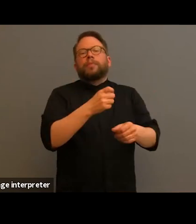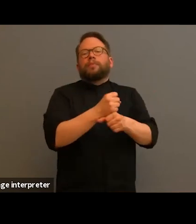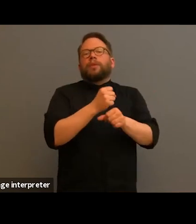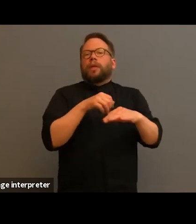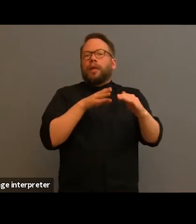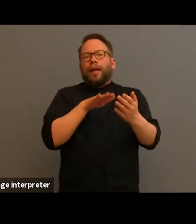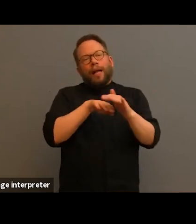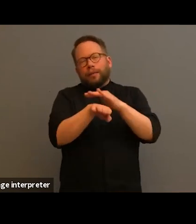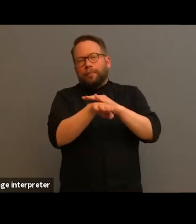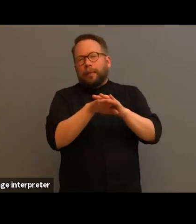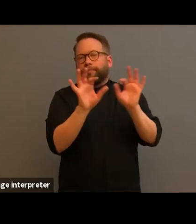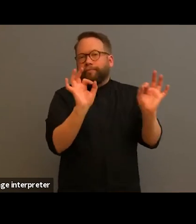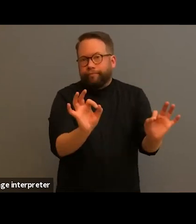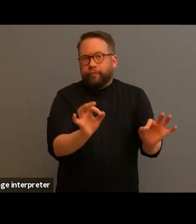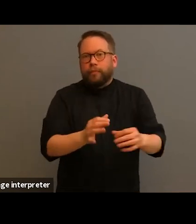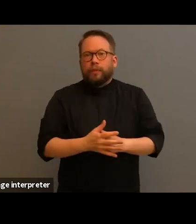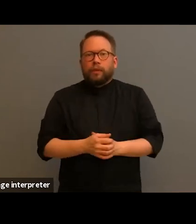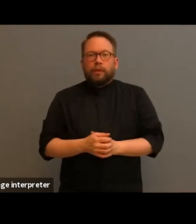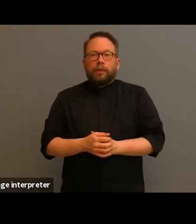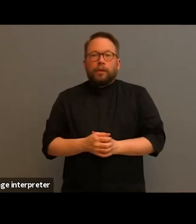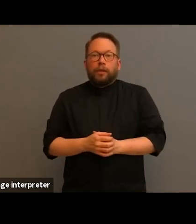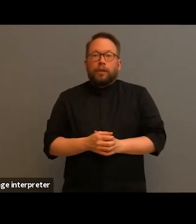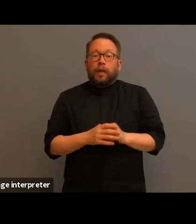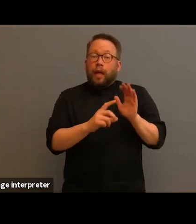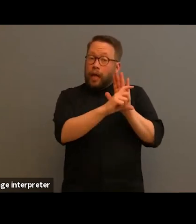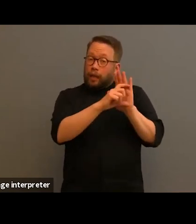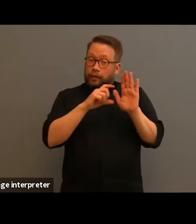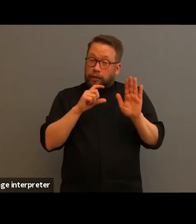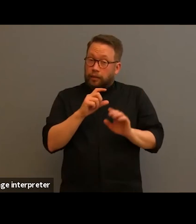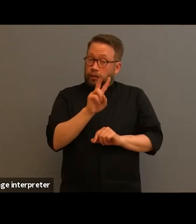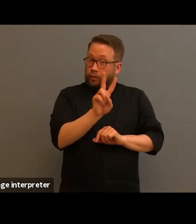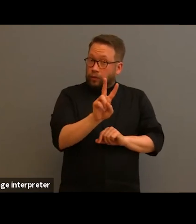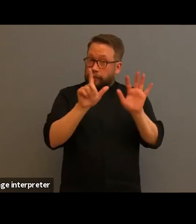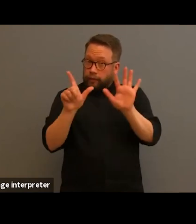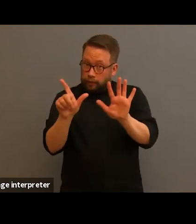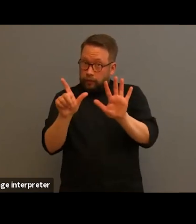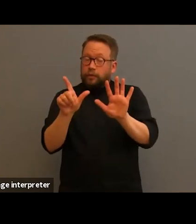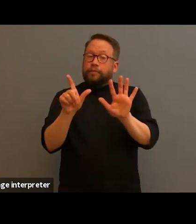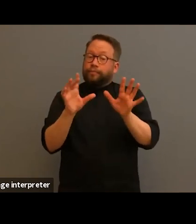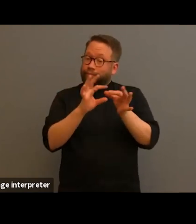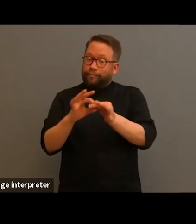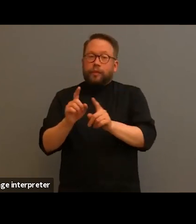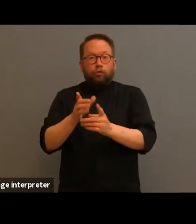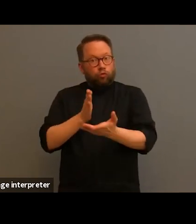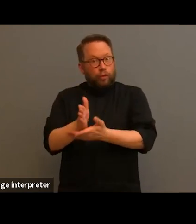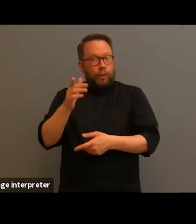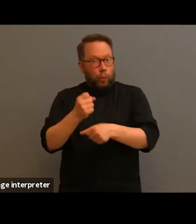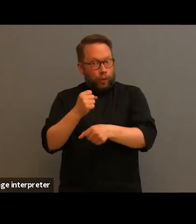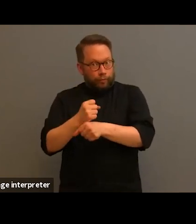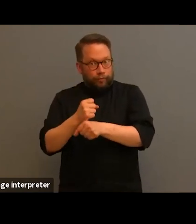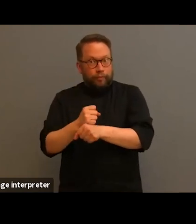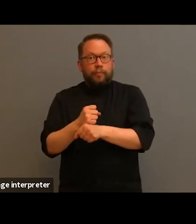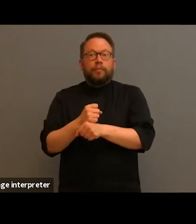state parties to have in place national employment plans for all, as already recommended by the Committee